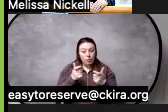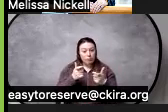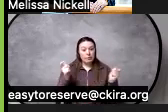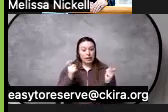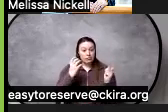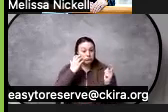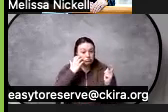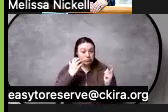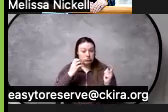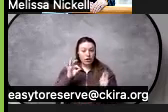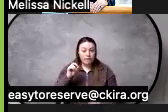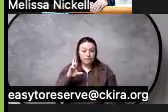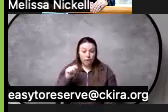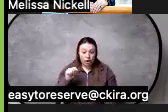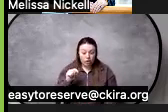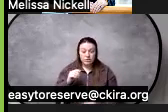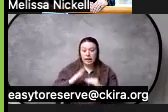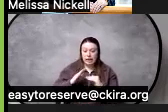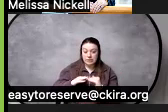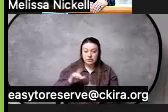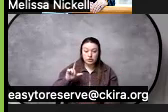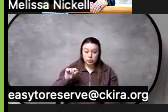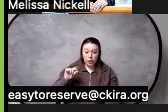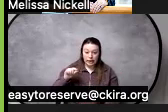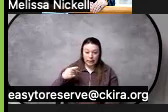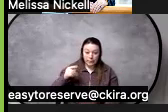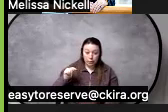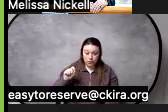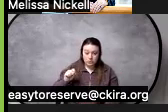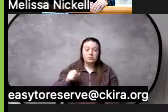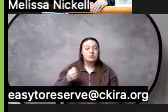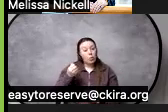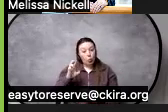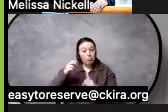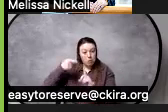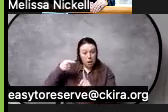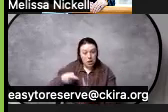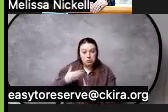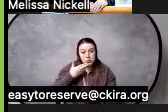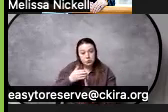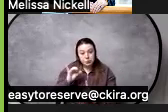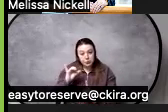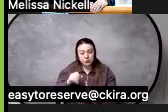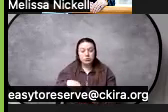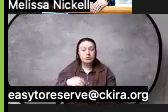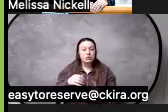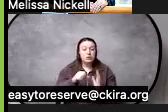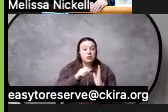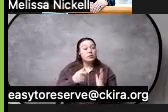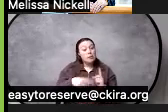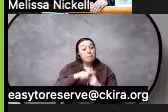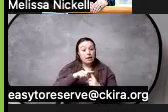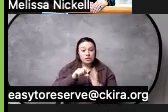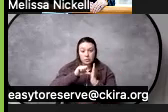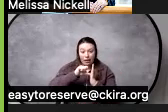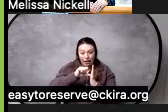least 24 points or more. Bullets also are helpful. You want to emphasize your main points on your slide. Now, next we